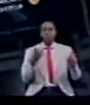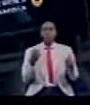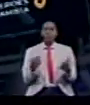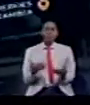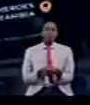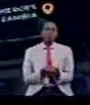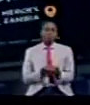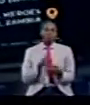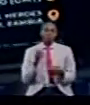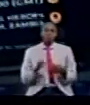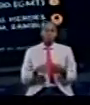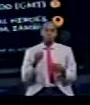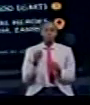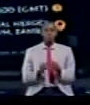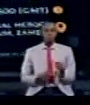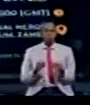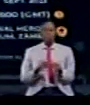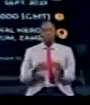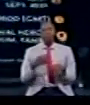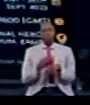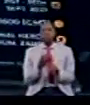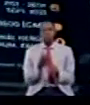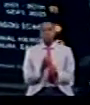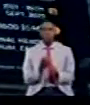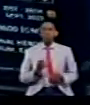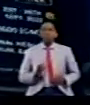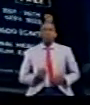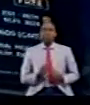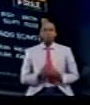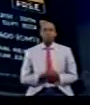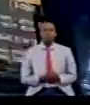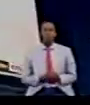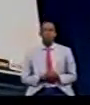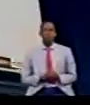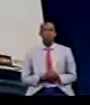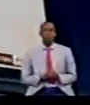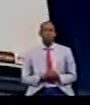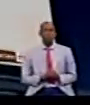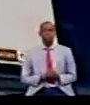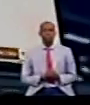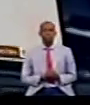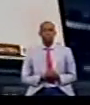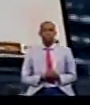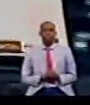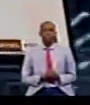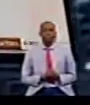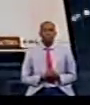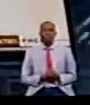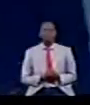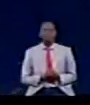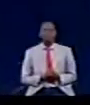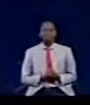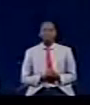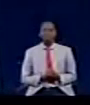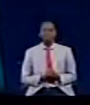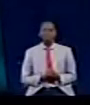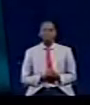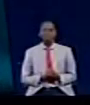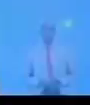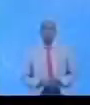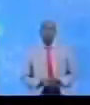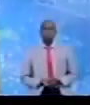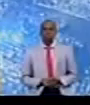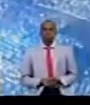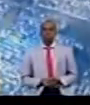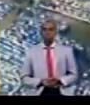talking about these storms tonight. And I want to tell you, even the examples of storms, don't forget that verse